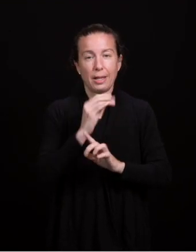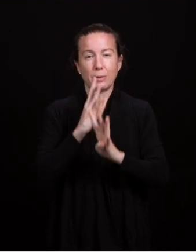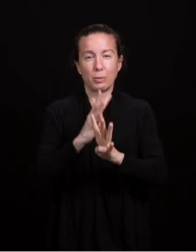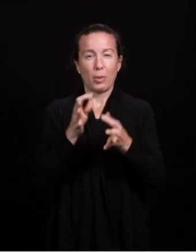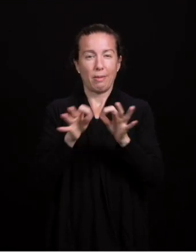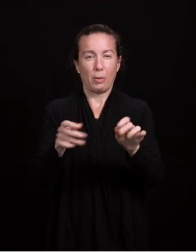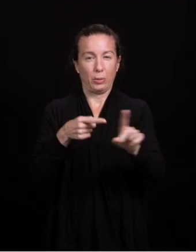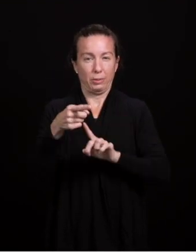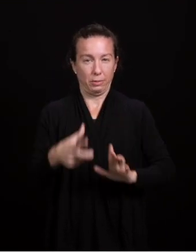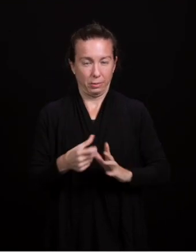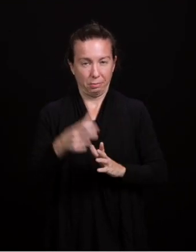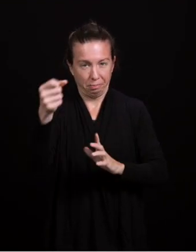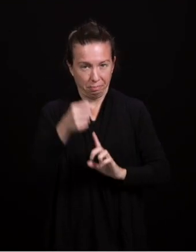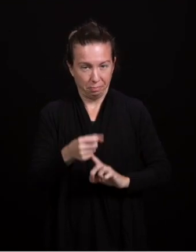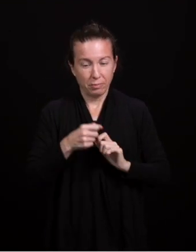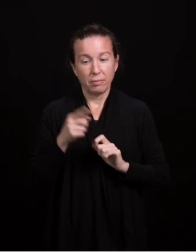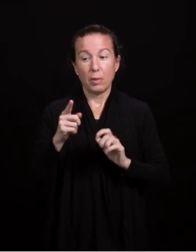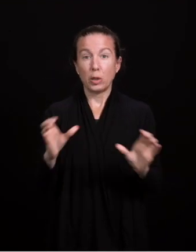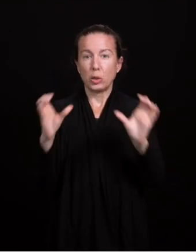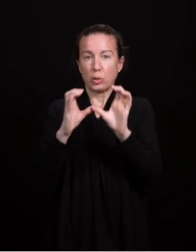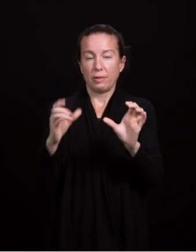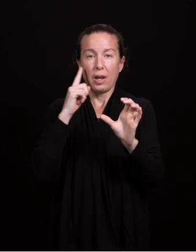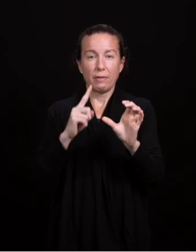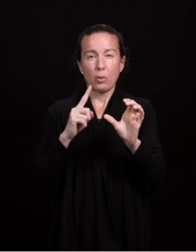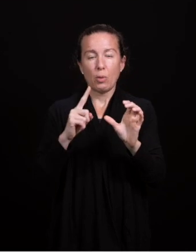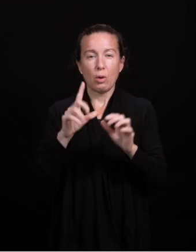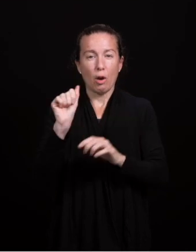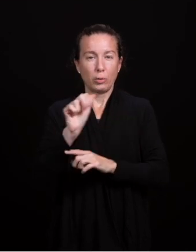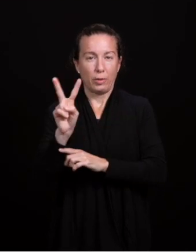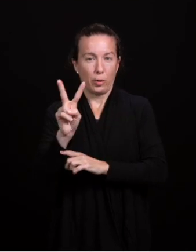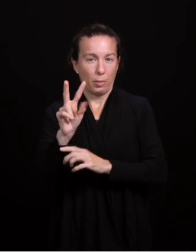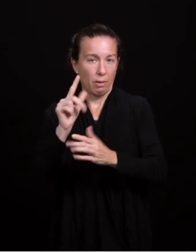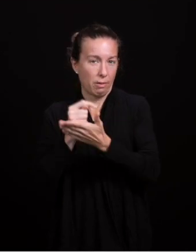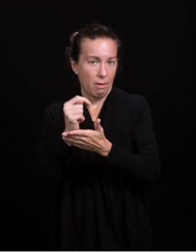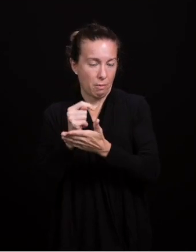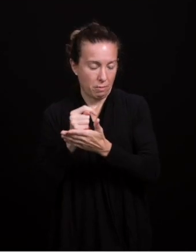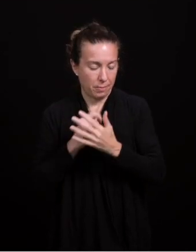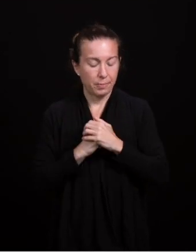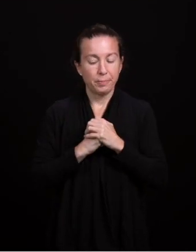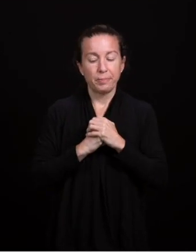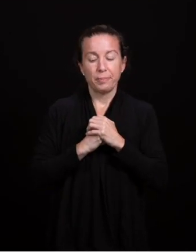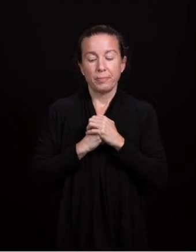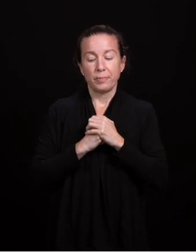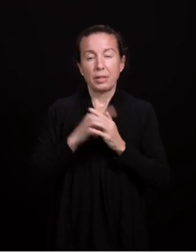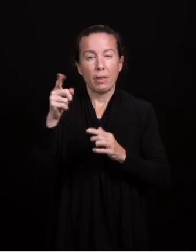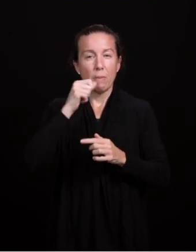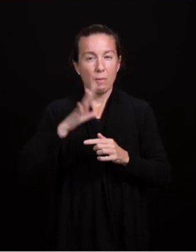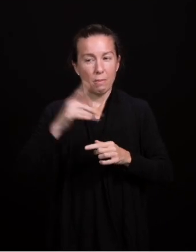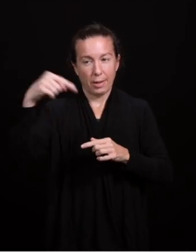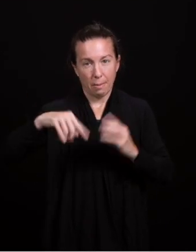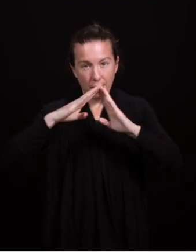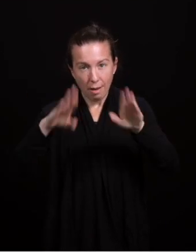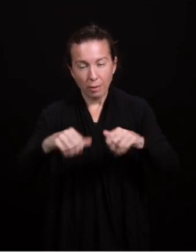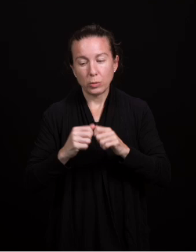specialist who is certified in auditory verbal therapy. And she came to our house once a